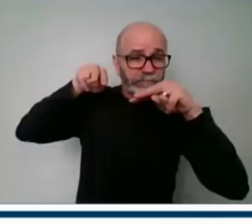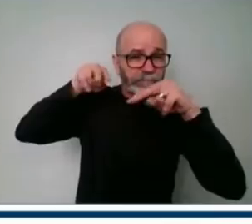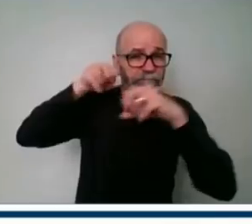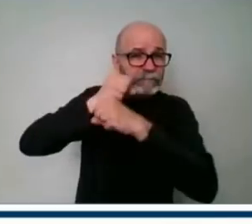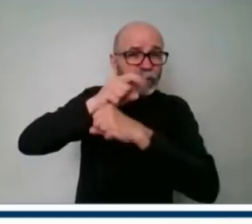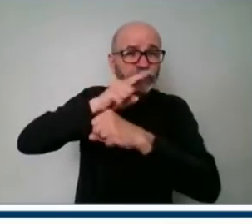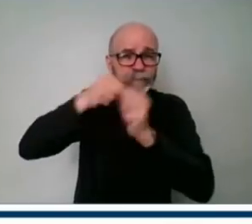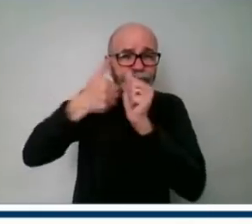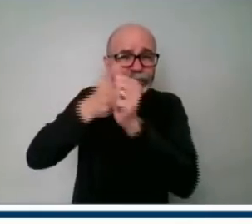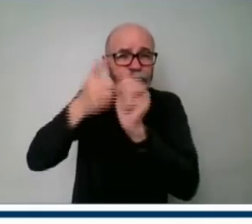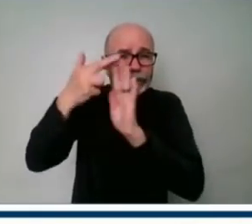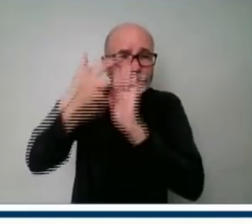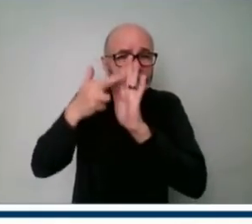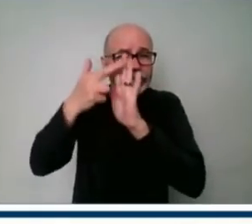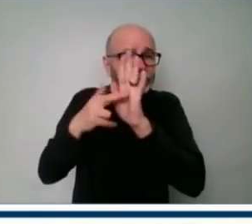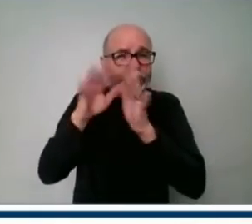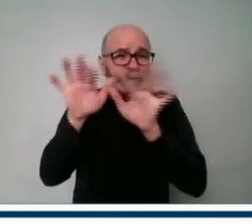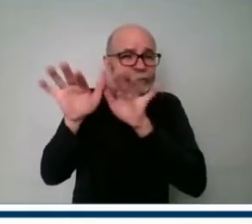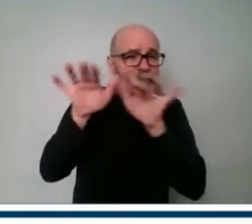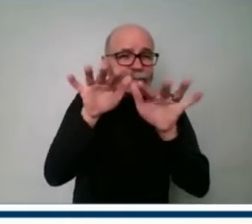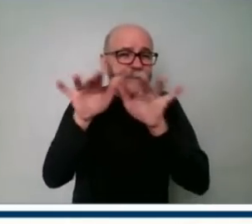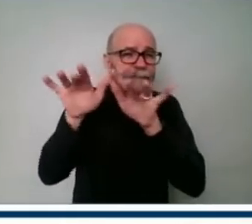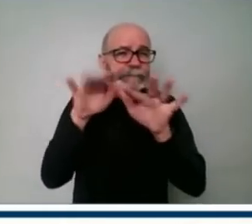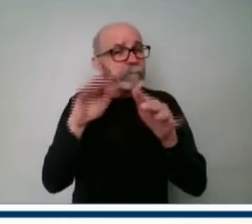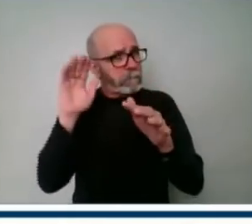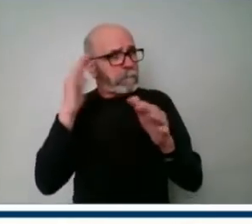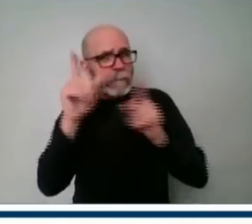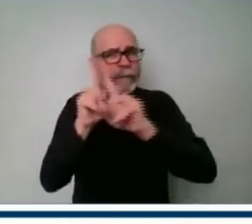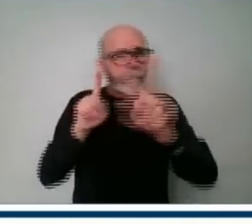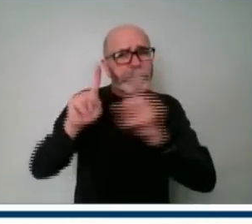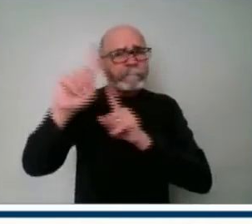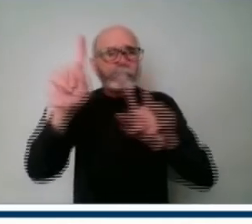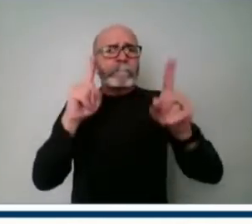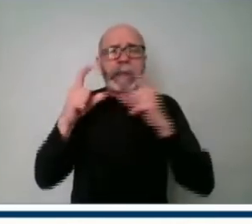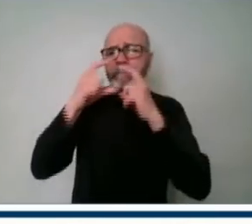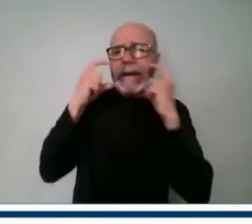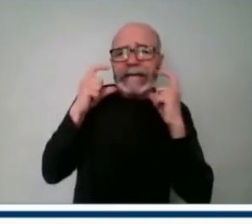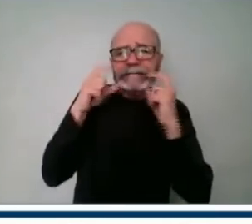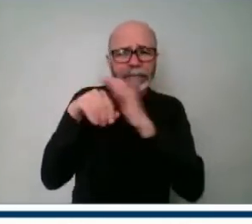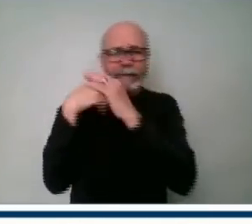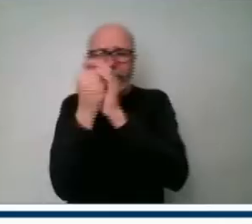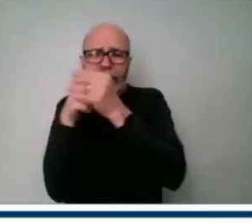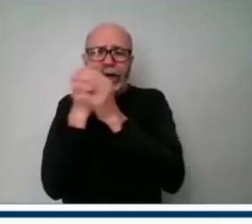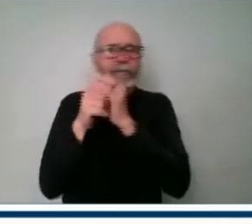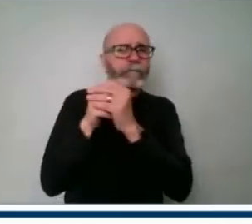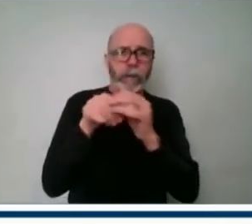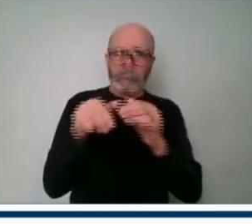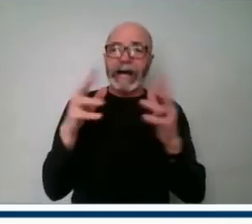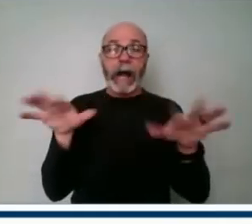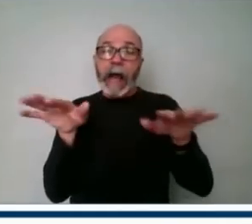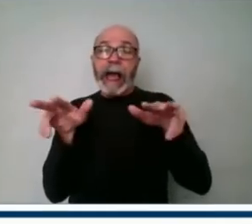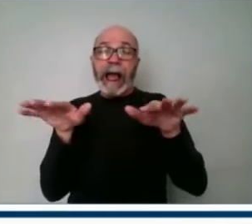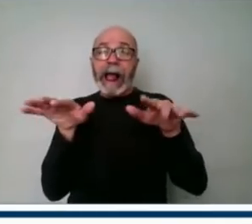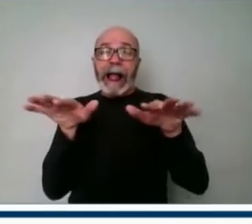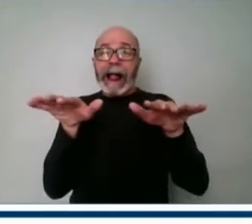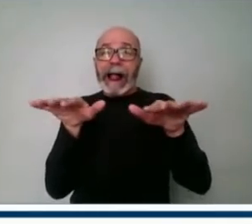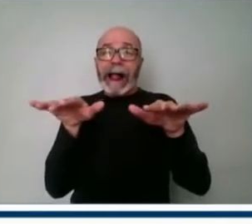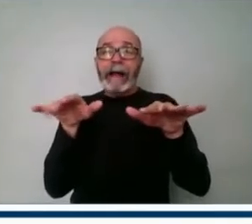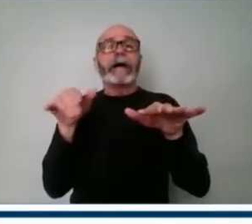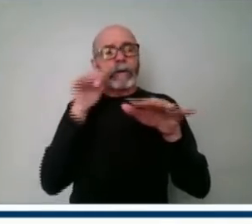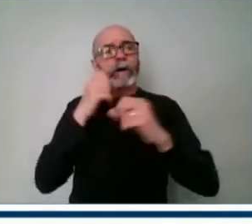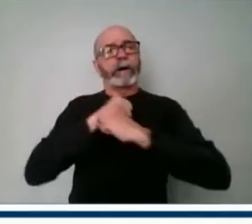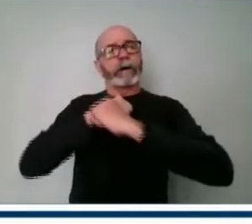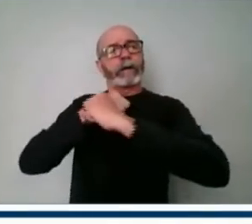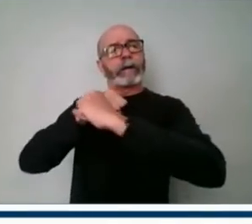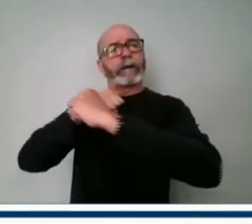protocols. So physical distancing, masking, all those things, they're not just variant specific. They prevent the spread of any